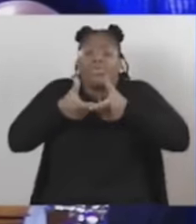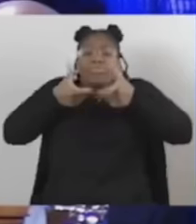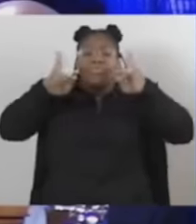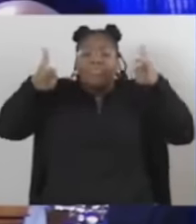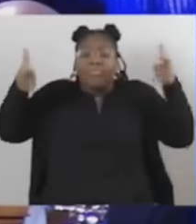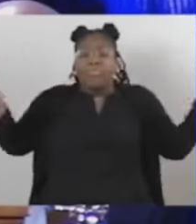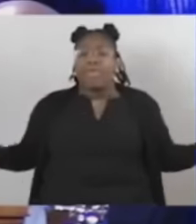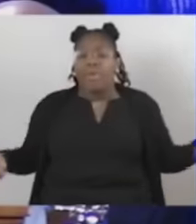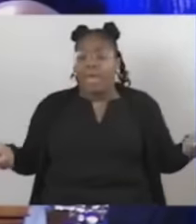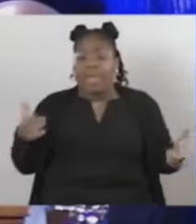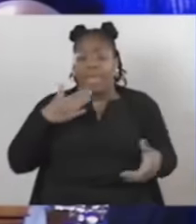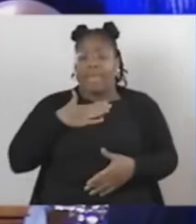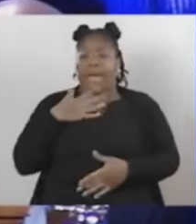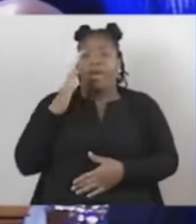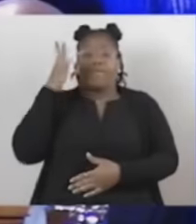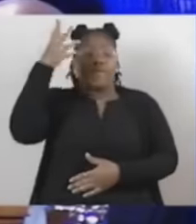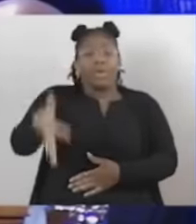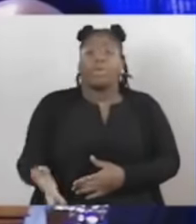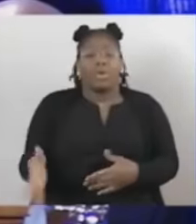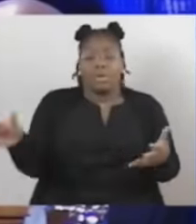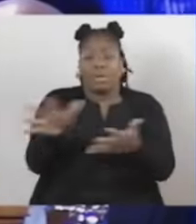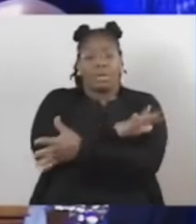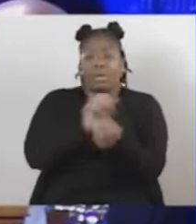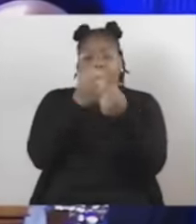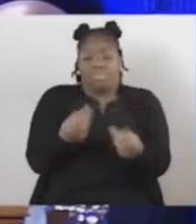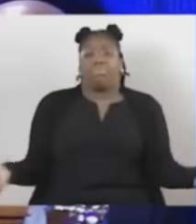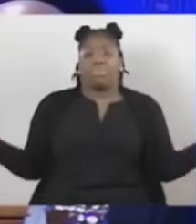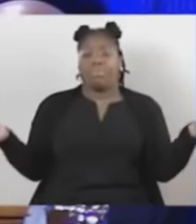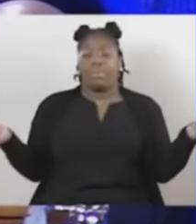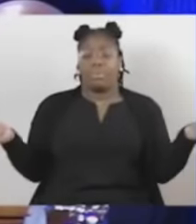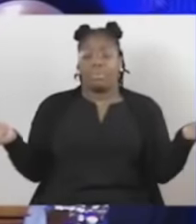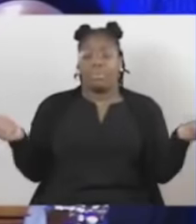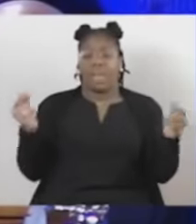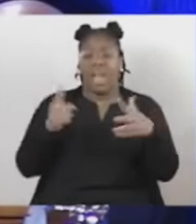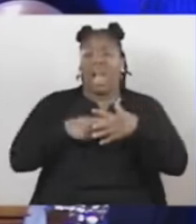snatches my future and my destiny? Can I be busy?